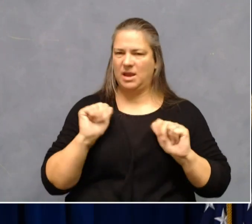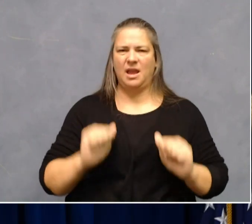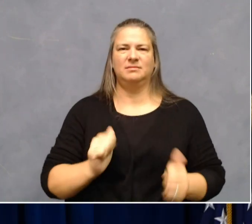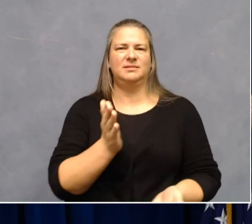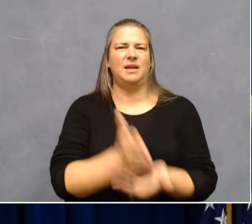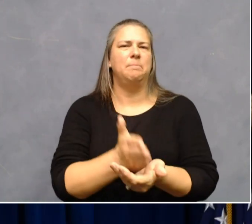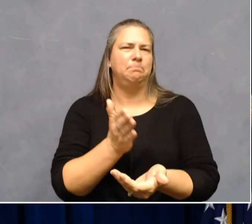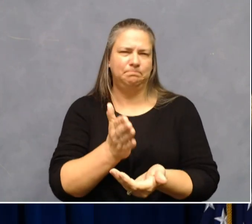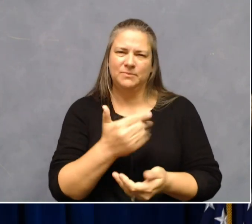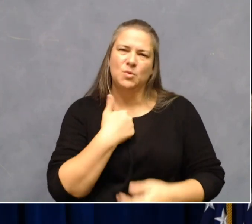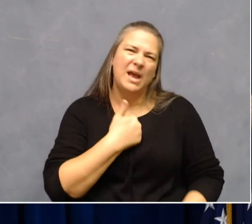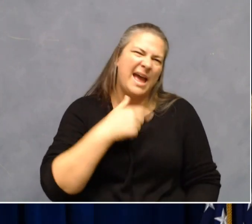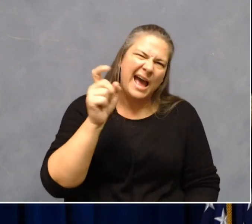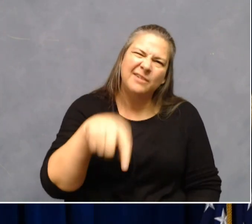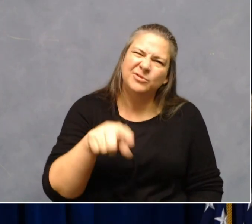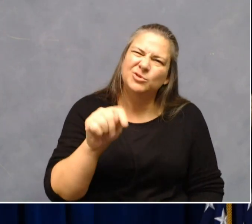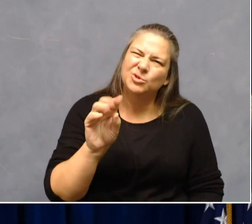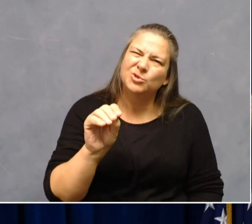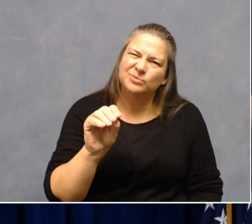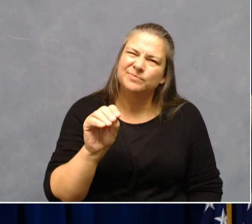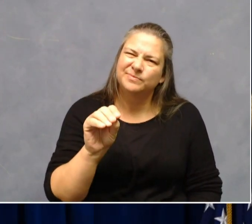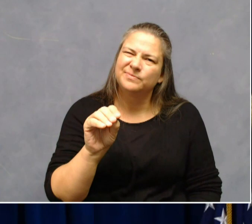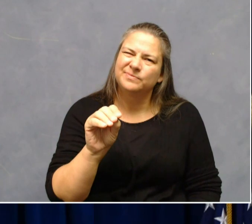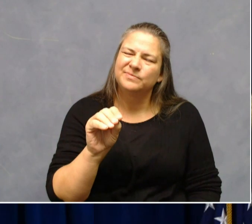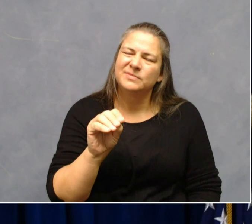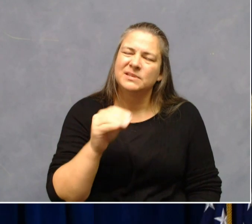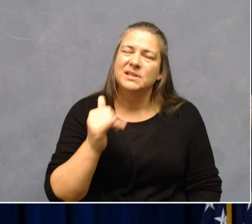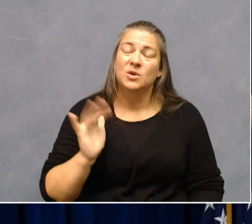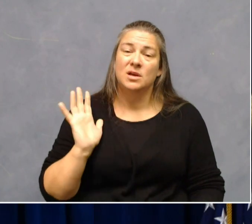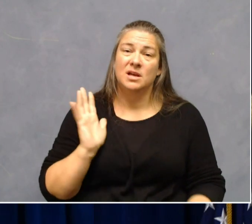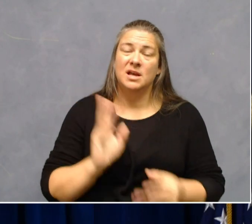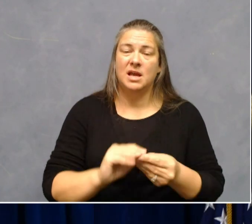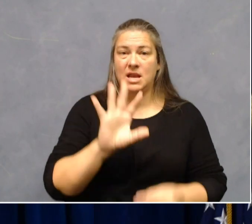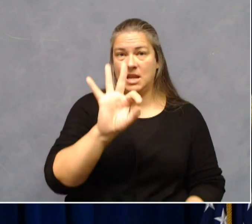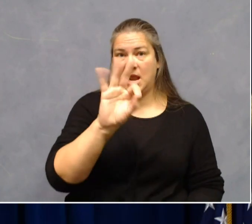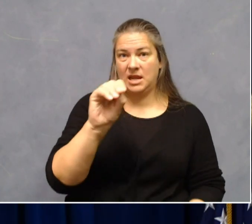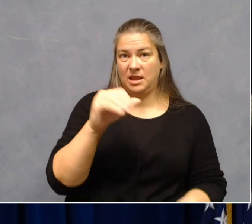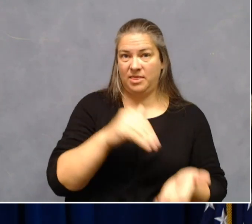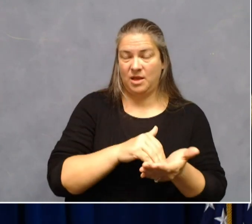have to. Brings our total number of cases now to